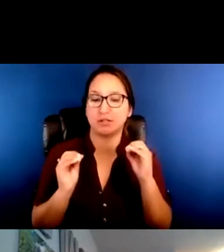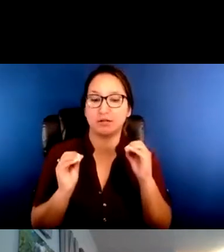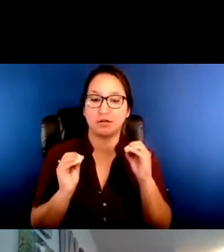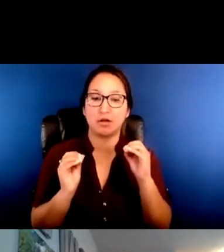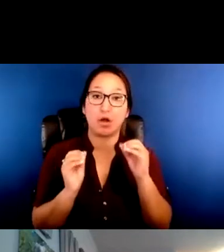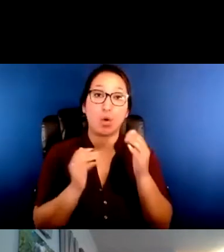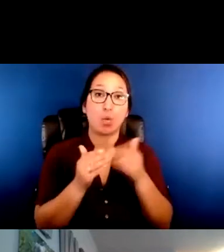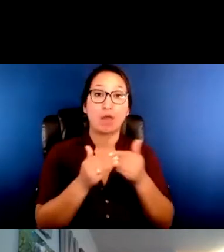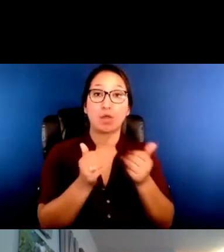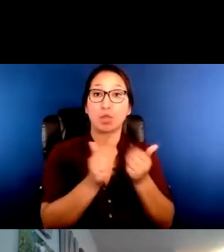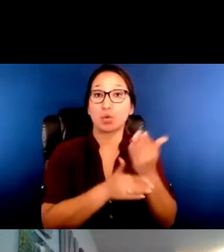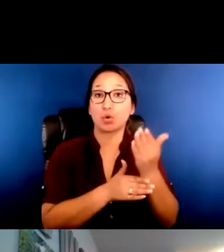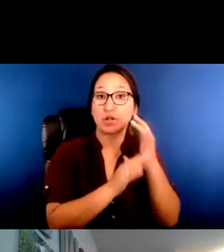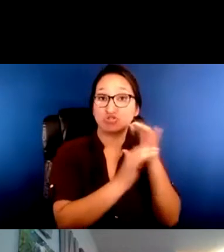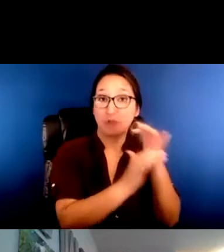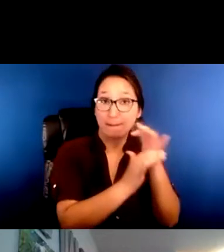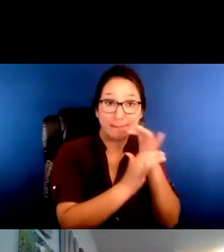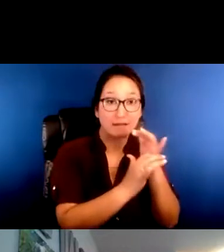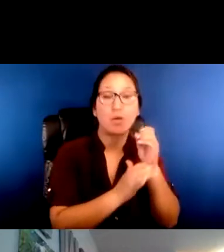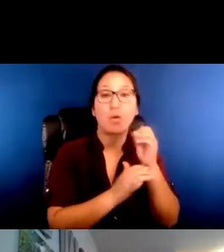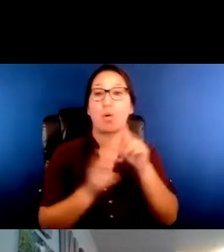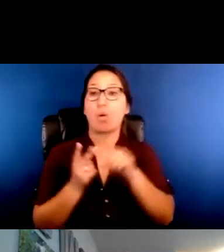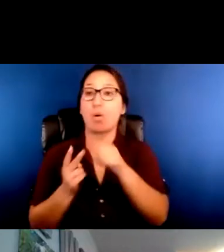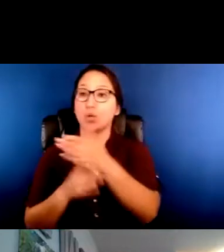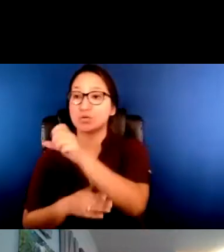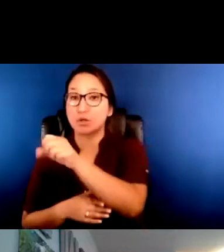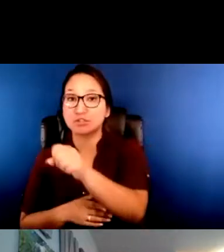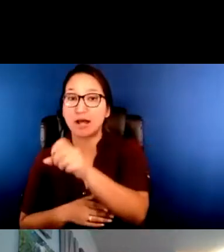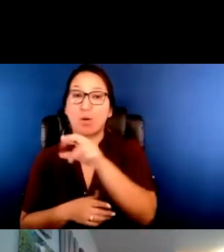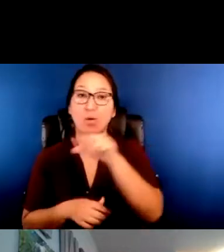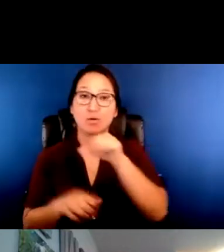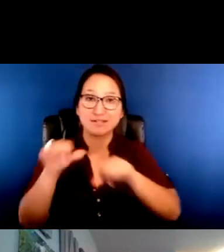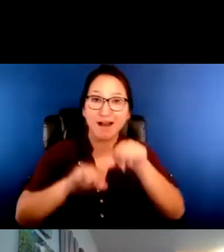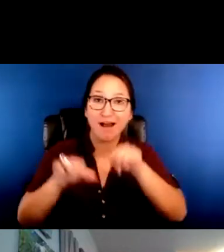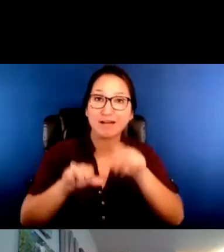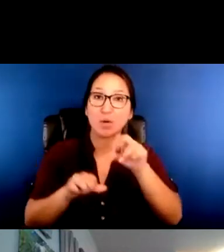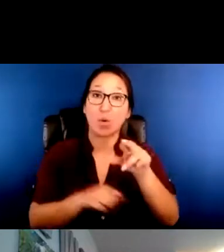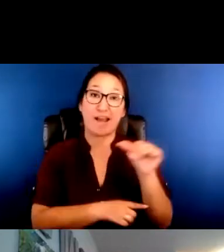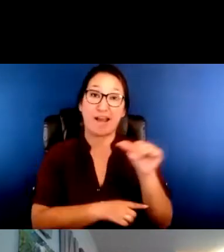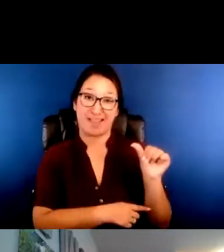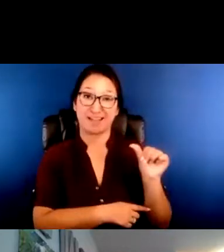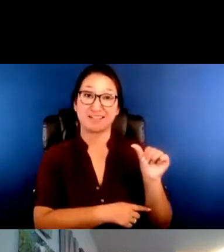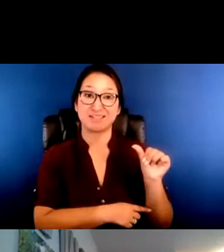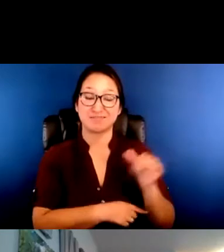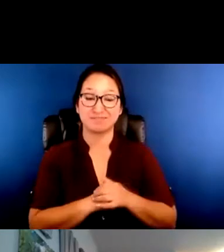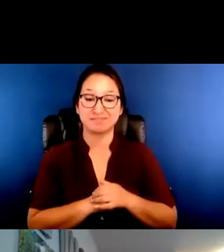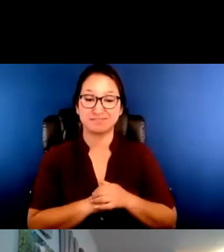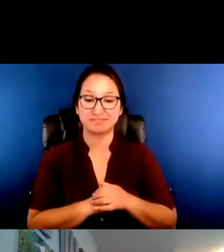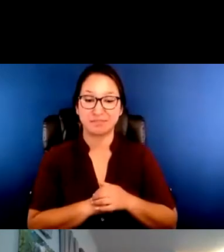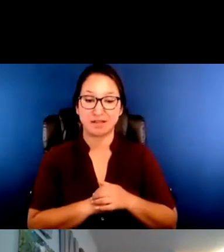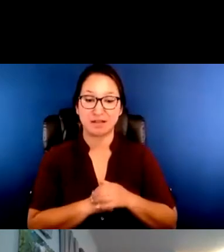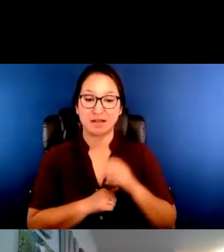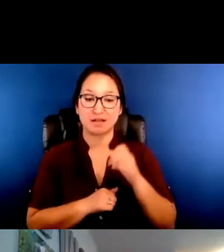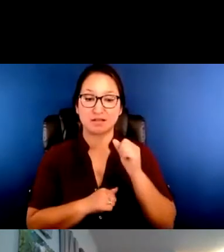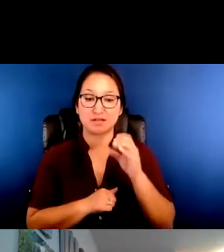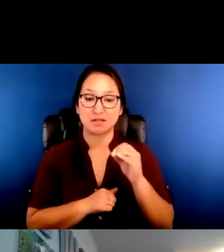or instruction in social studies or science or athletics. So the key thing I'm hoping that y'all